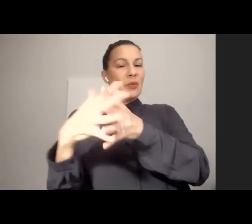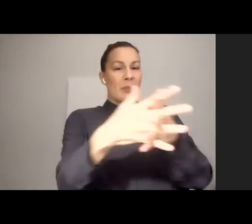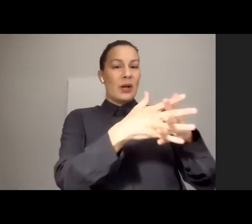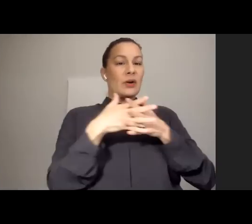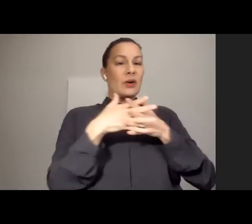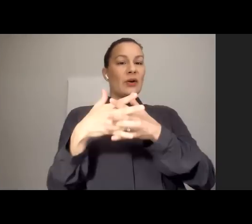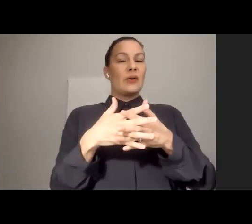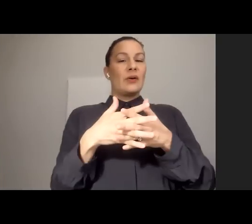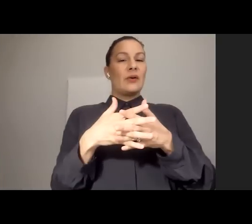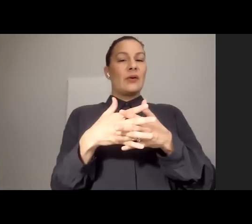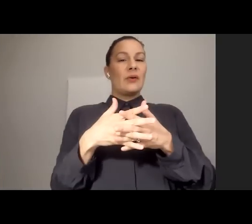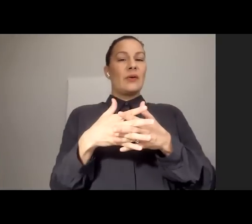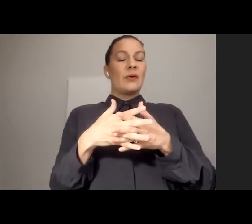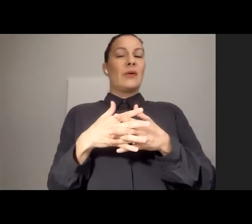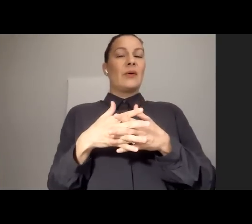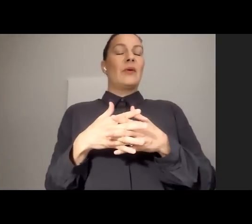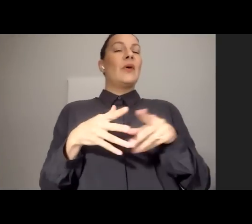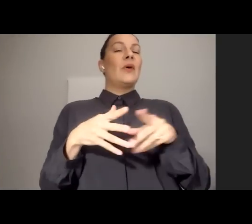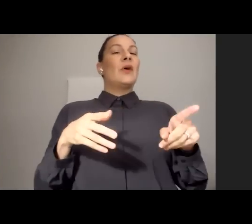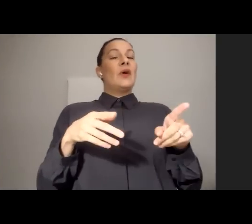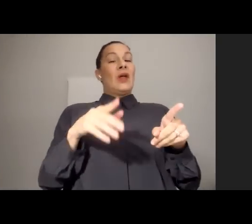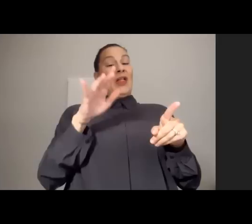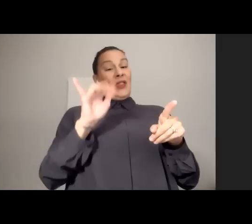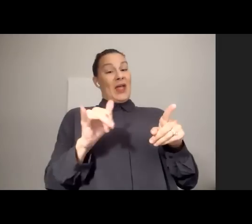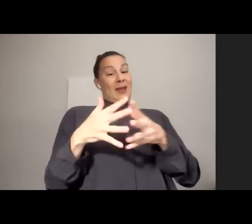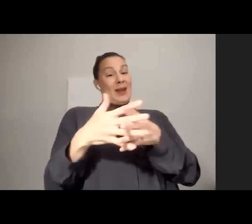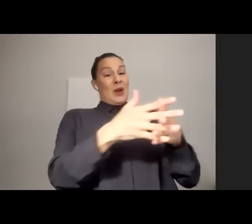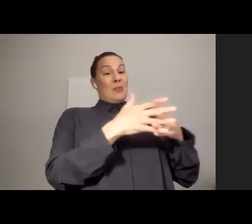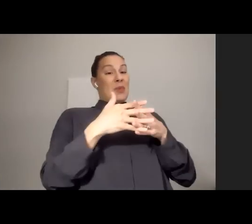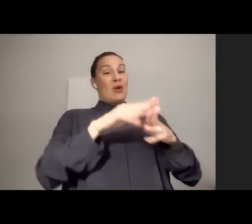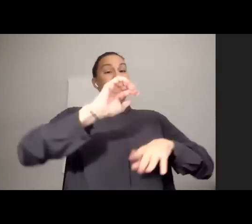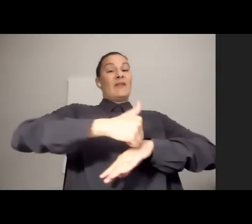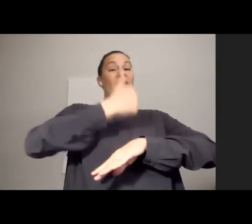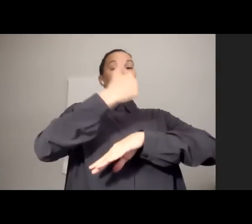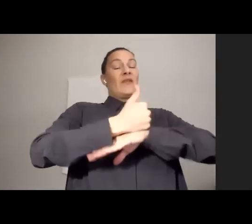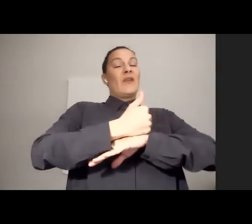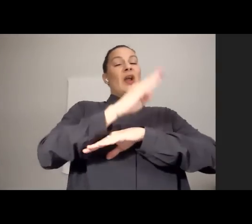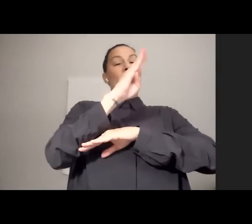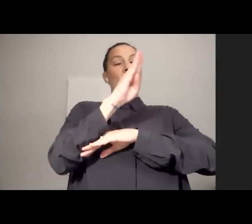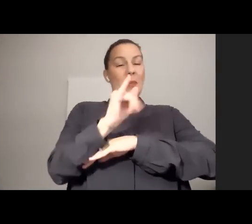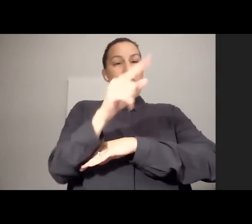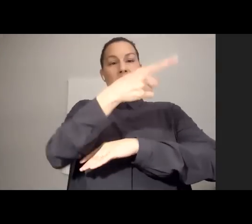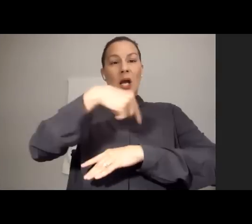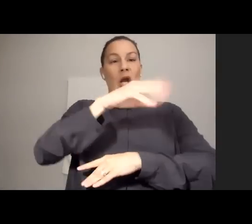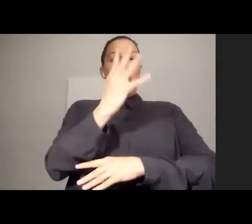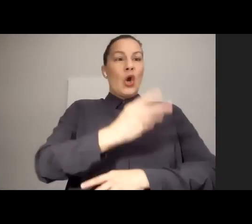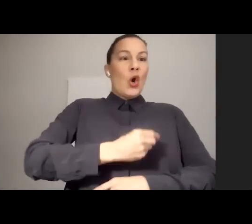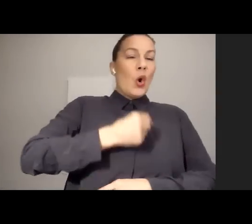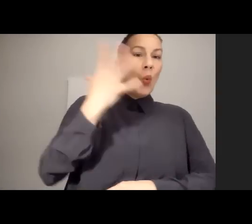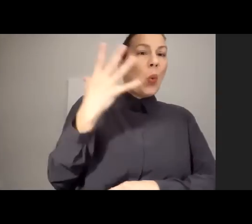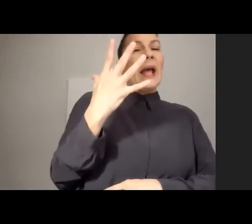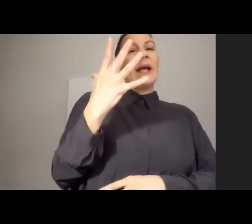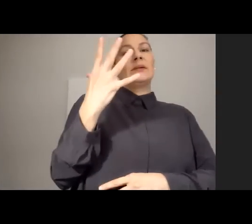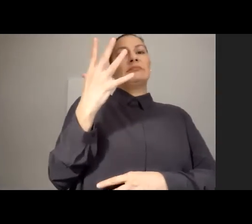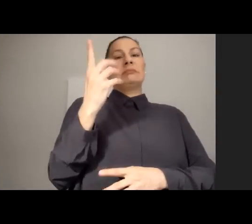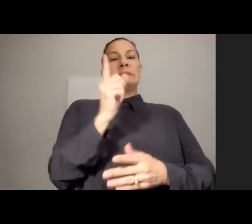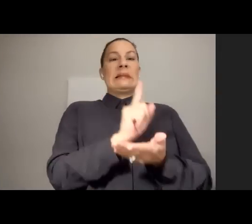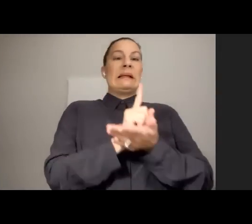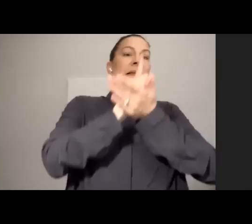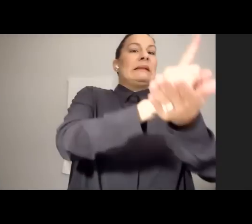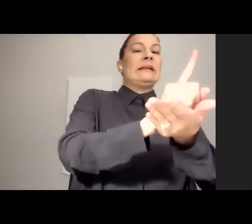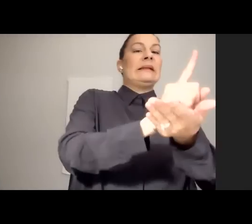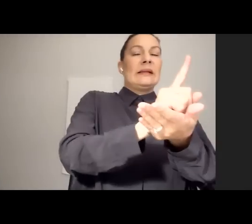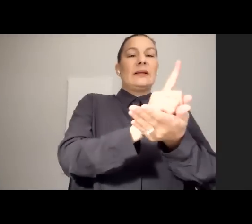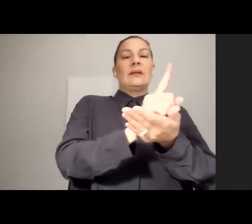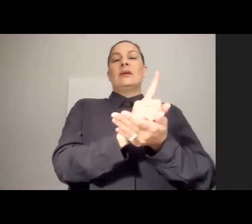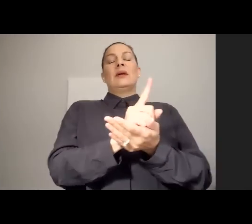of ableist, anti-queer, patriarchal, white settler colonial nationalism. And countless resistors have shown us